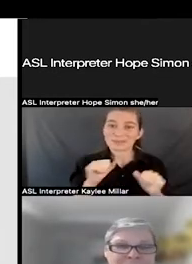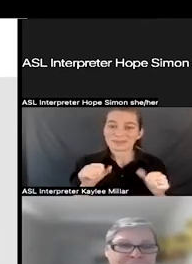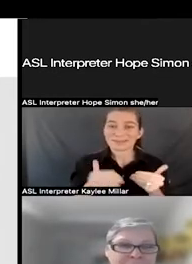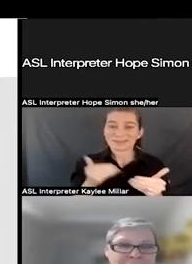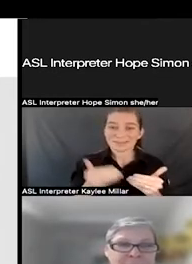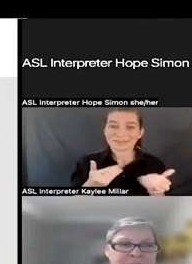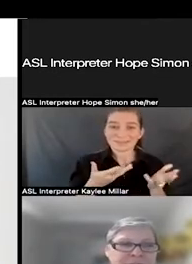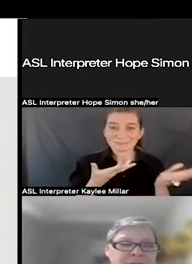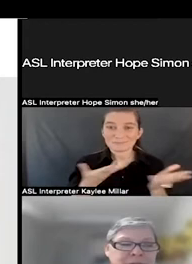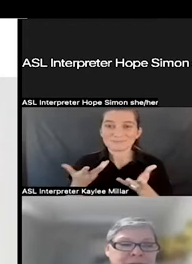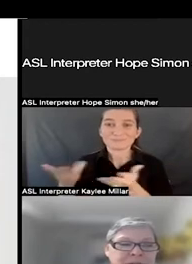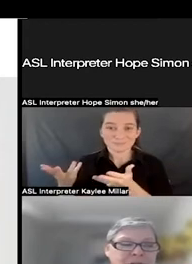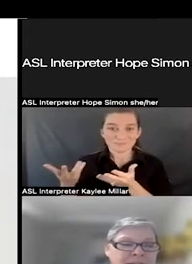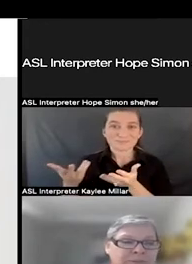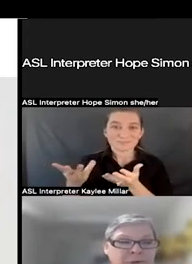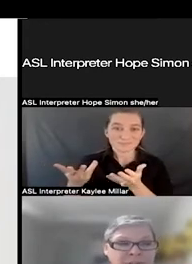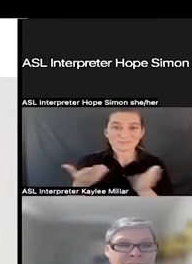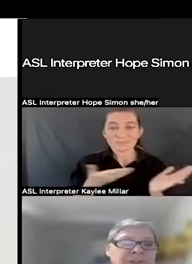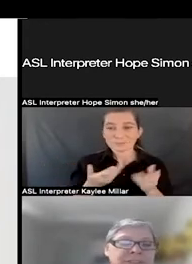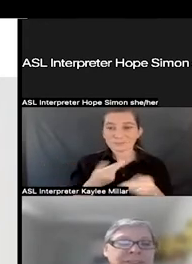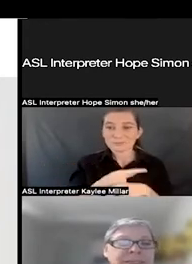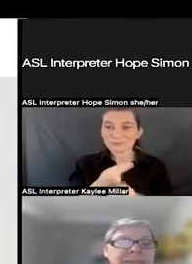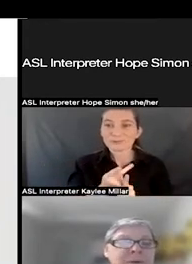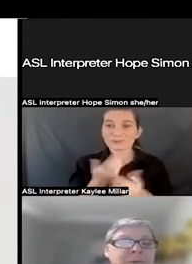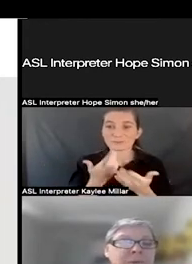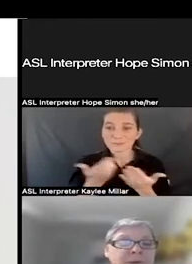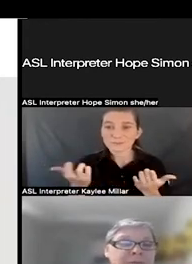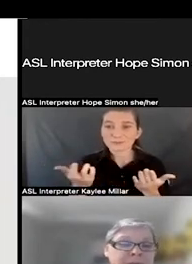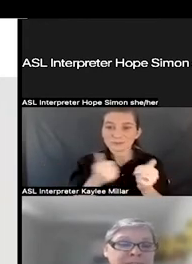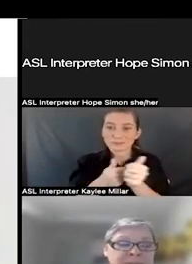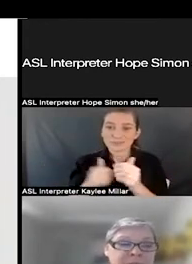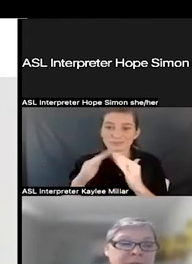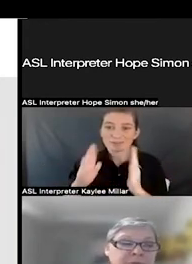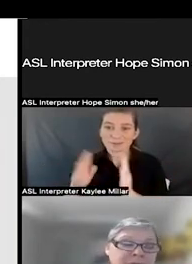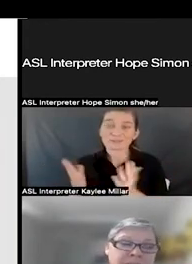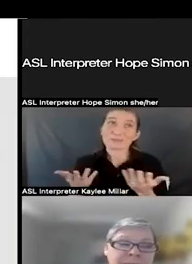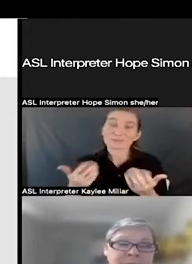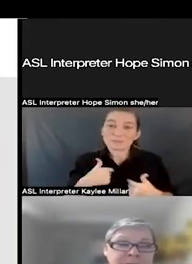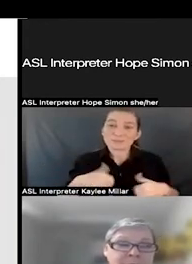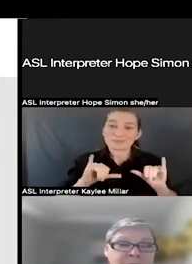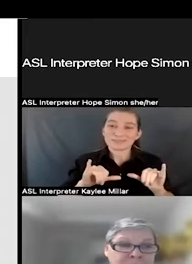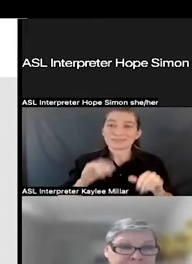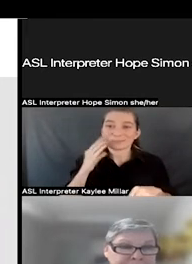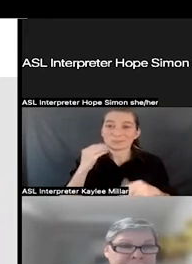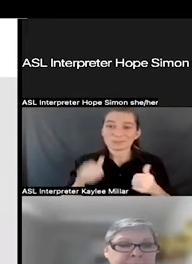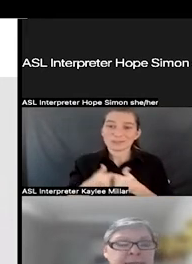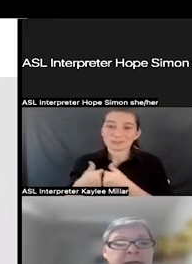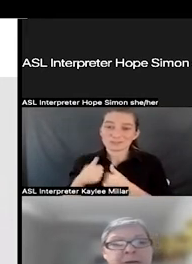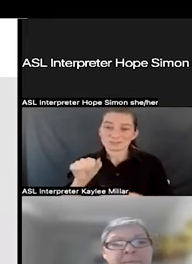this to every household. Of course, we all have our own challenges, but we were grateful to receive the 250 Map Your Neighborhood